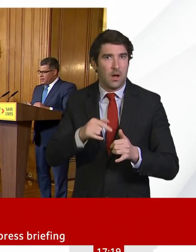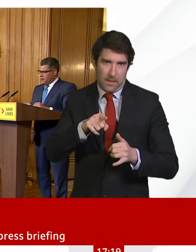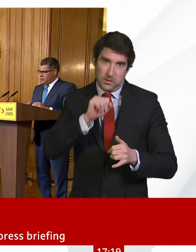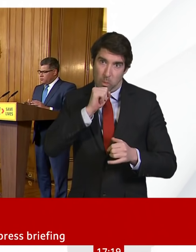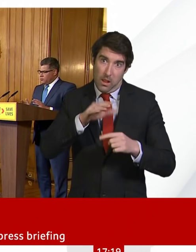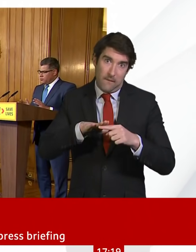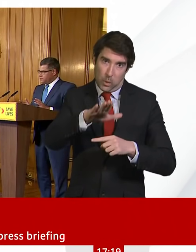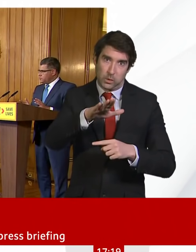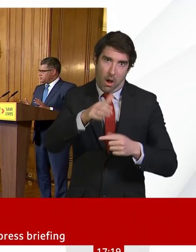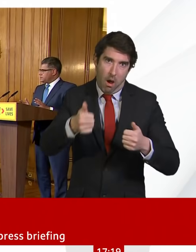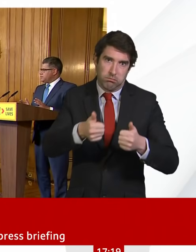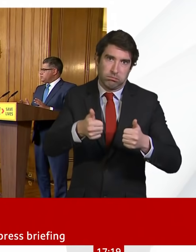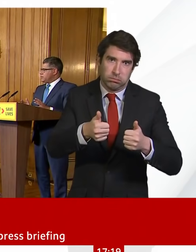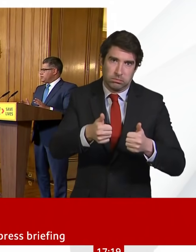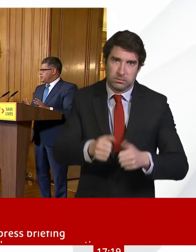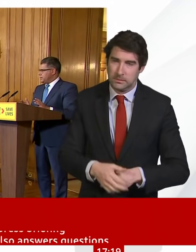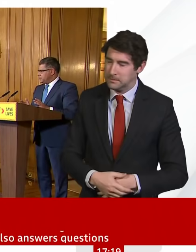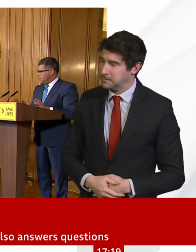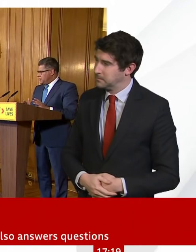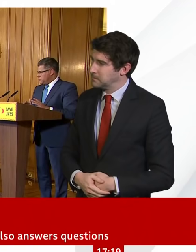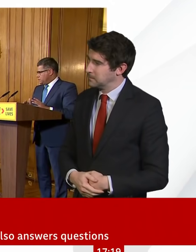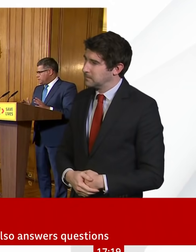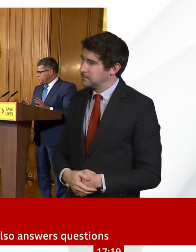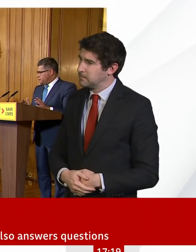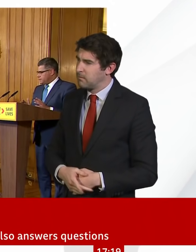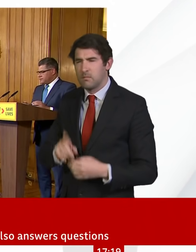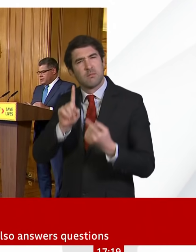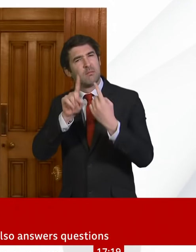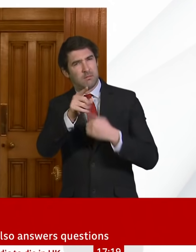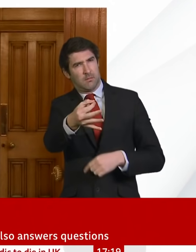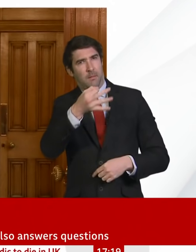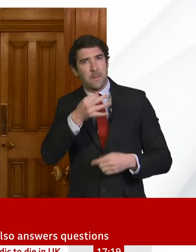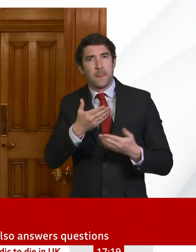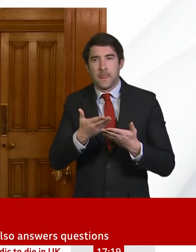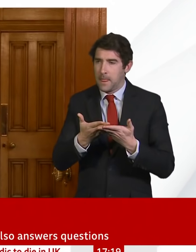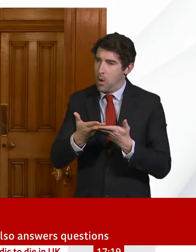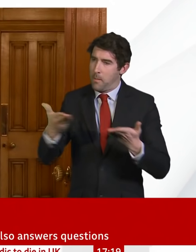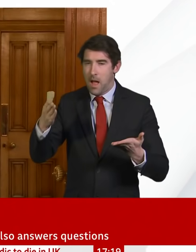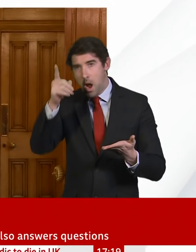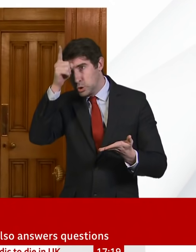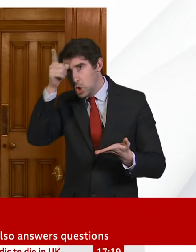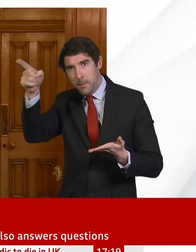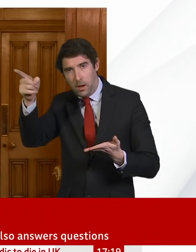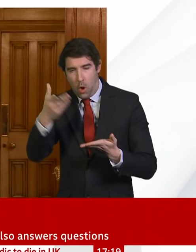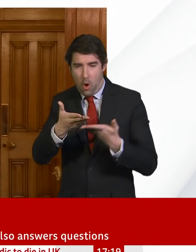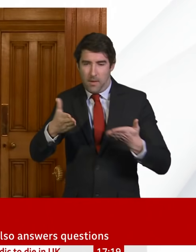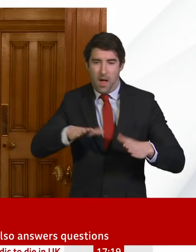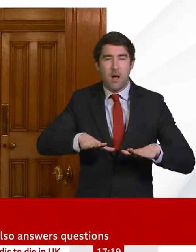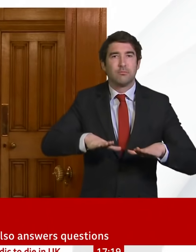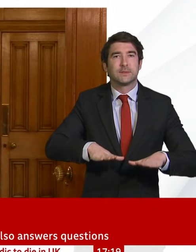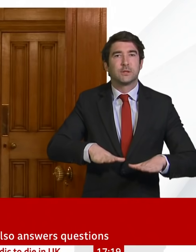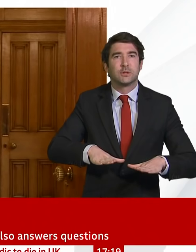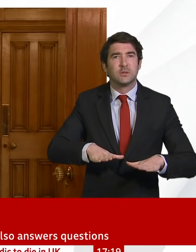Germany. We, of course, look to see where we can learn throughout this process. And, of course, we are working with industry, we're working with the